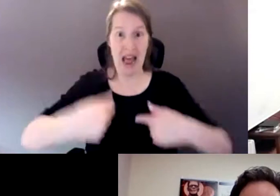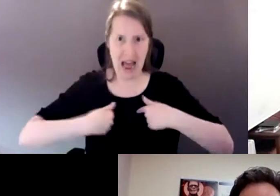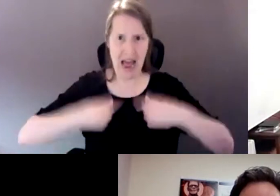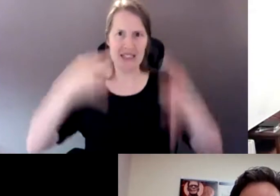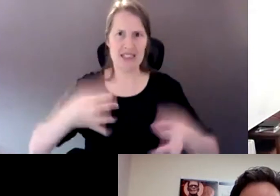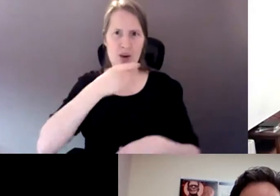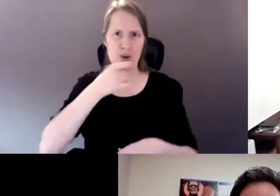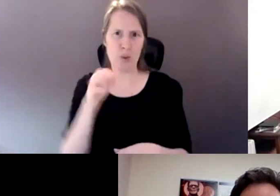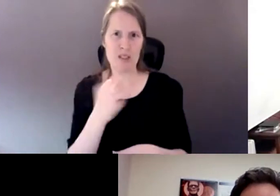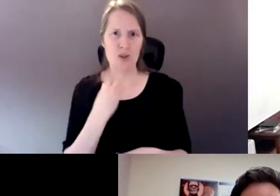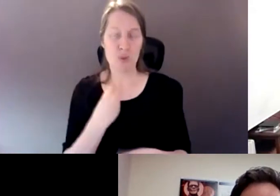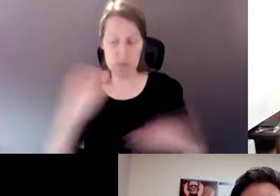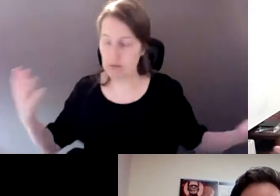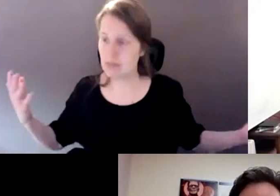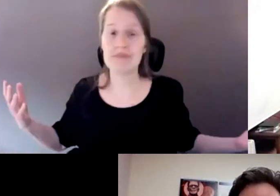Jew.